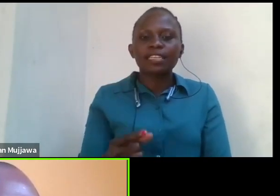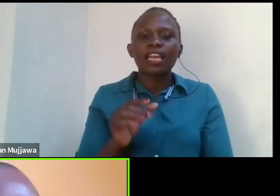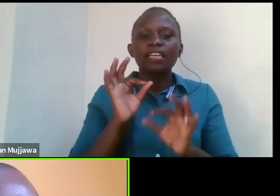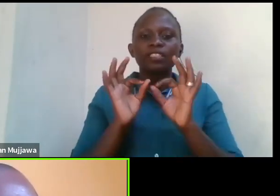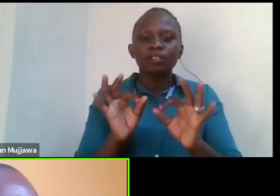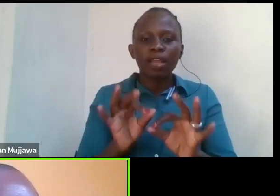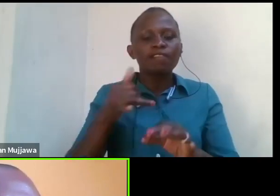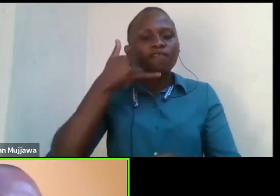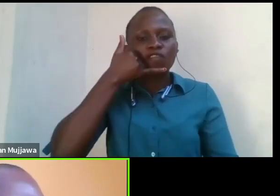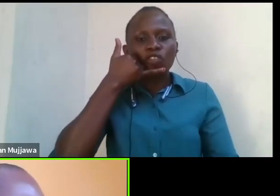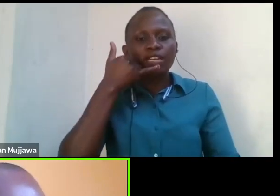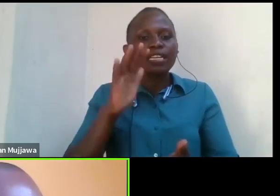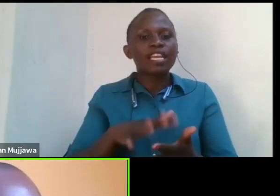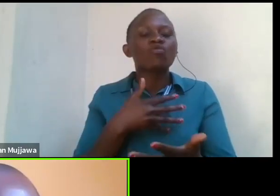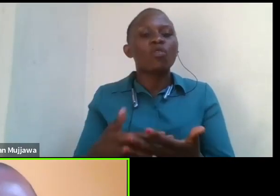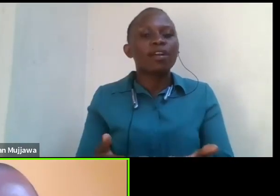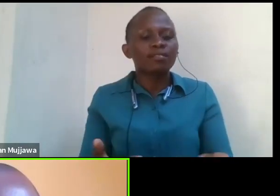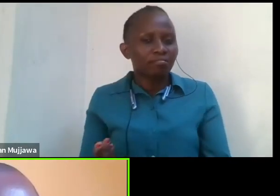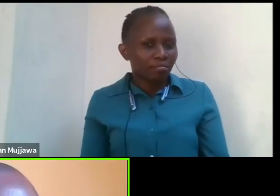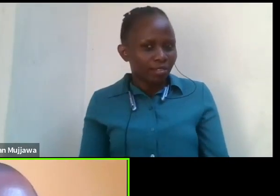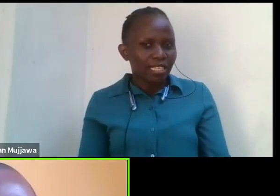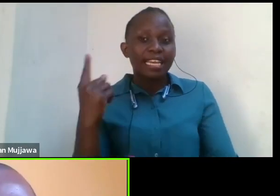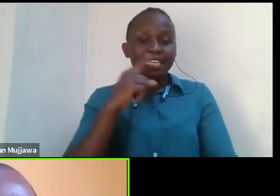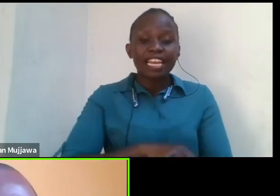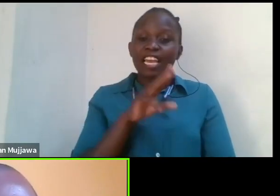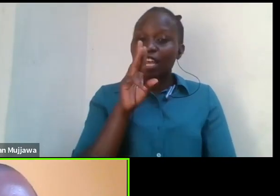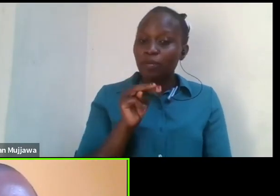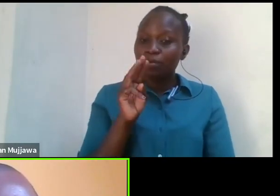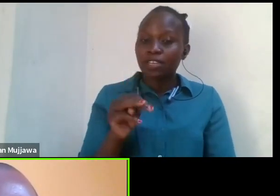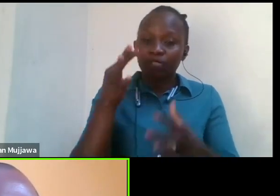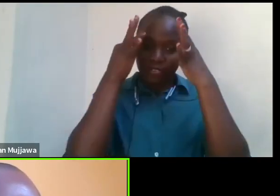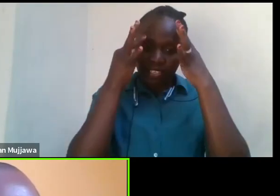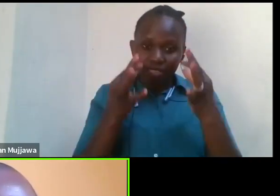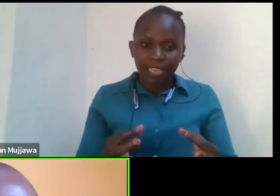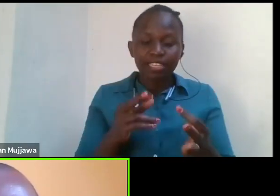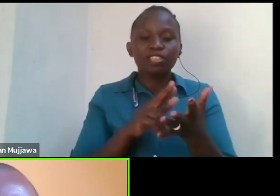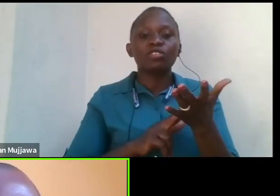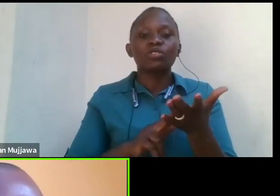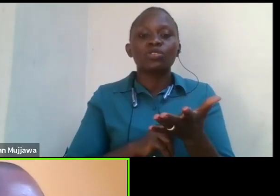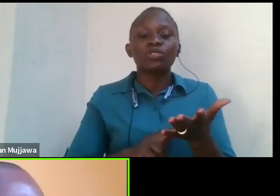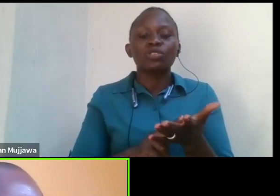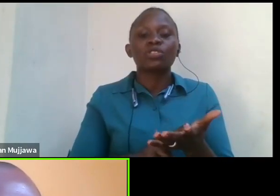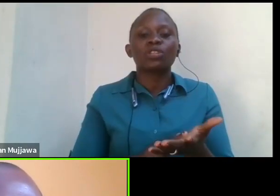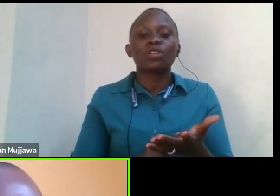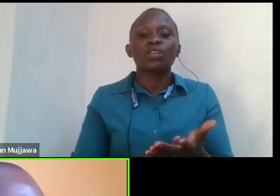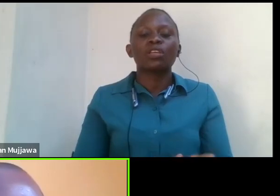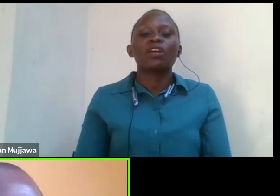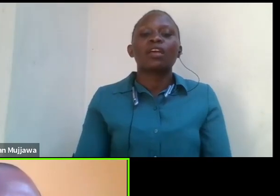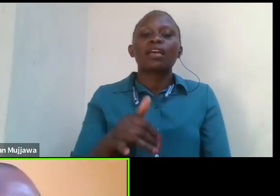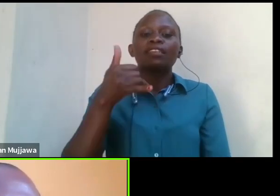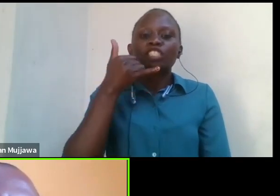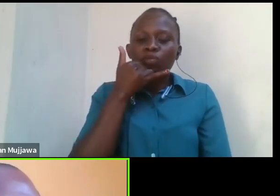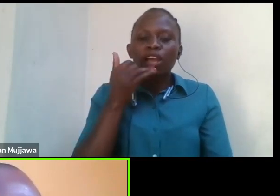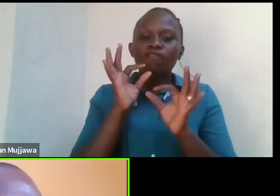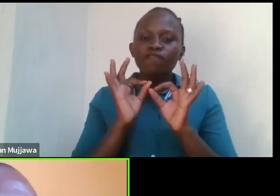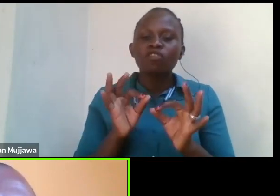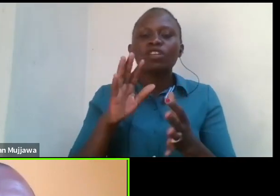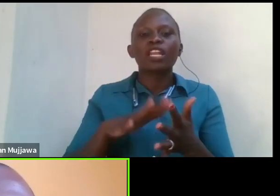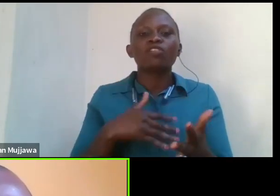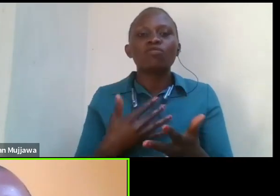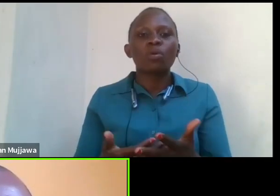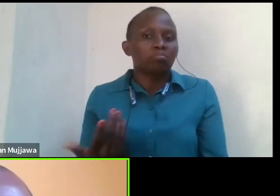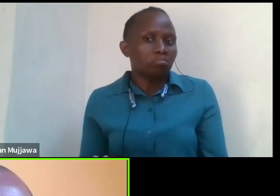network. The day MTN decides to use that tagline of the smartphone network, Airtel can